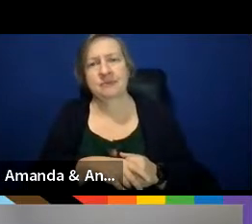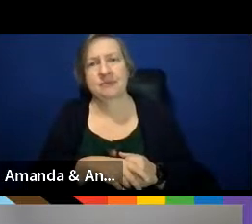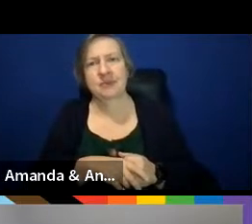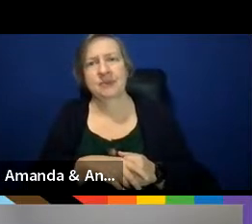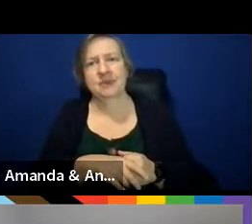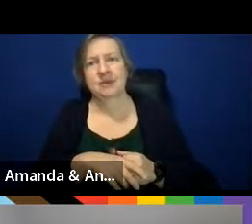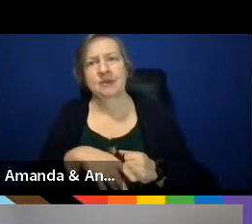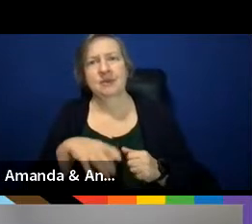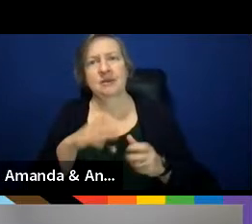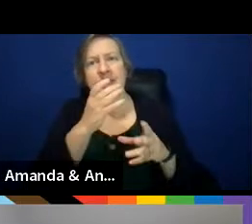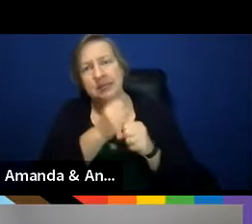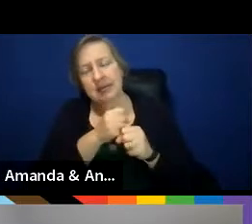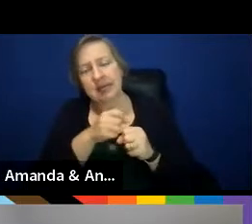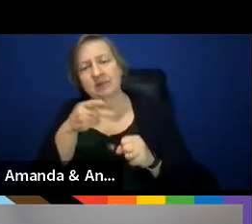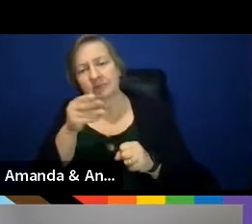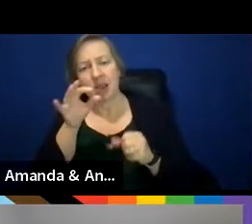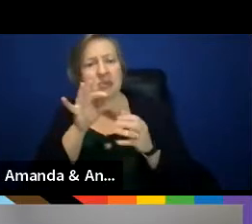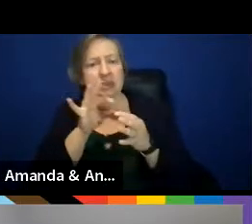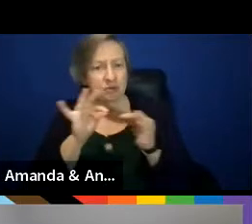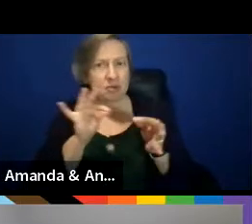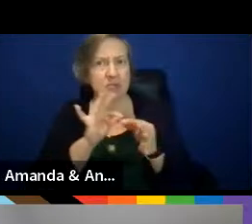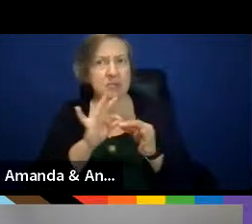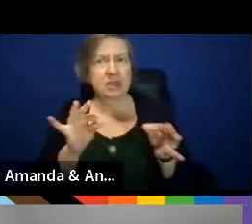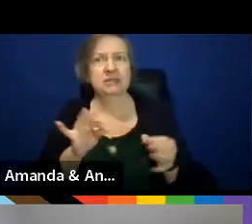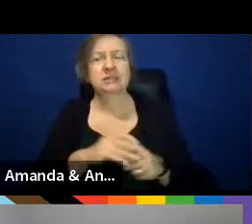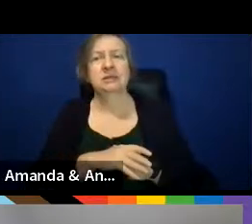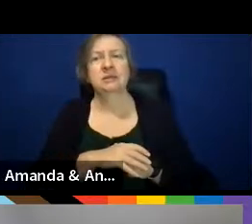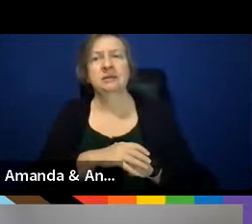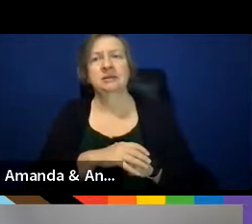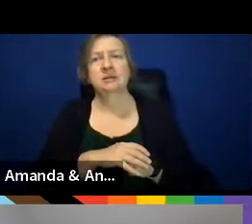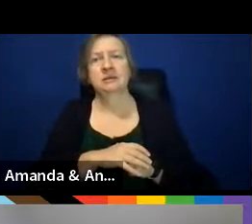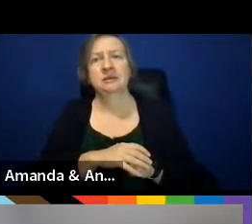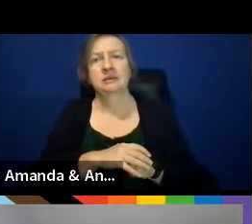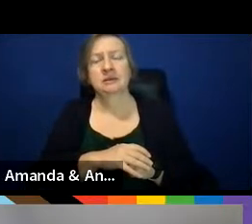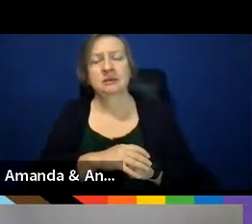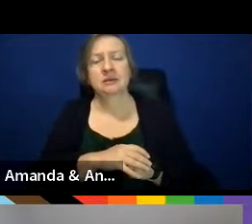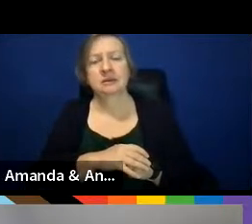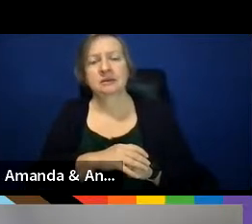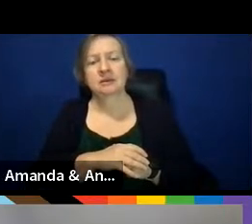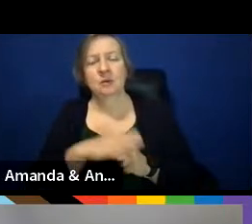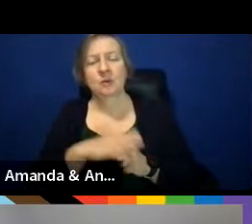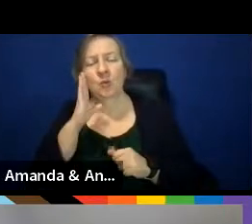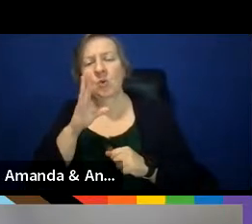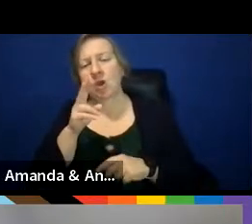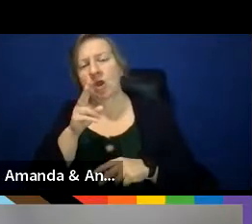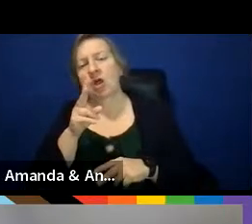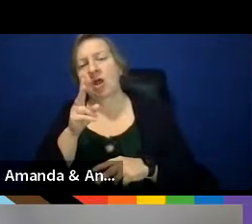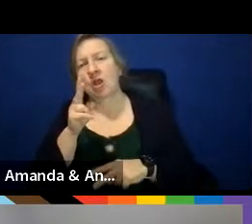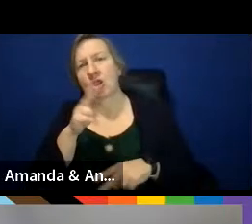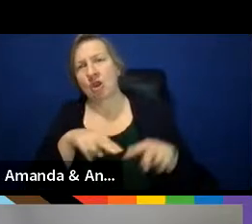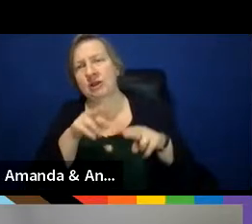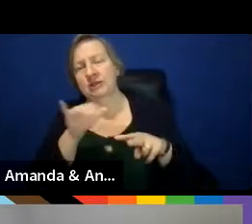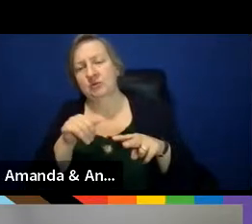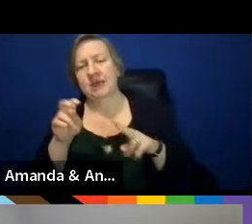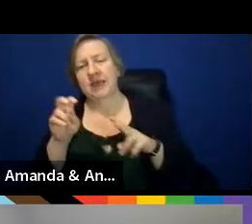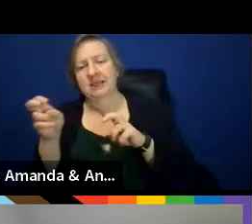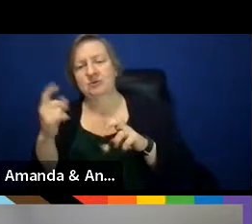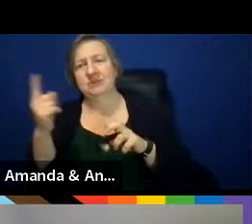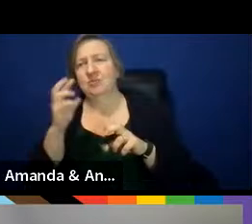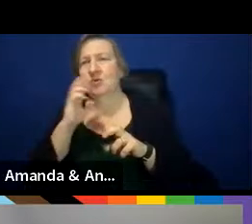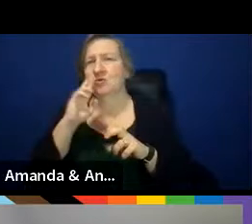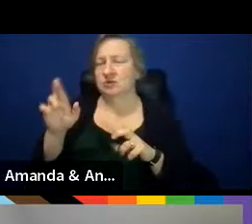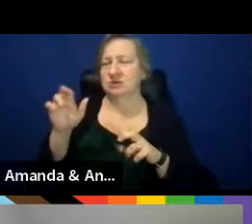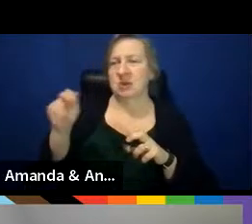getting public comment. As far as a public commenter, we will look into that issue and have someone respond back.